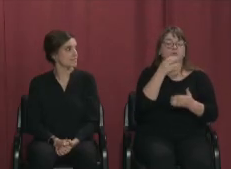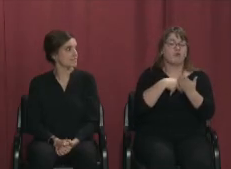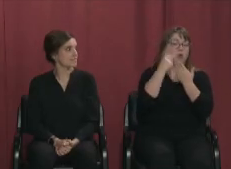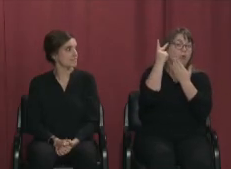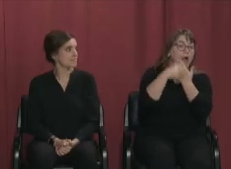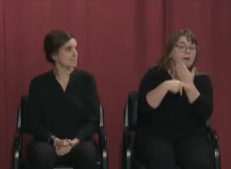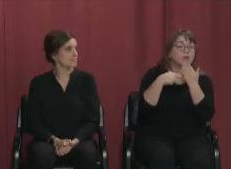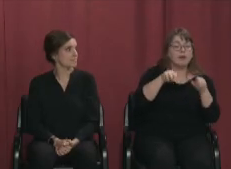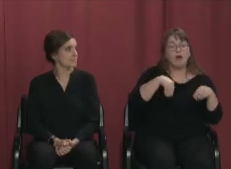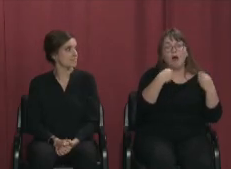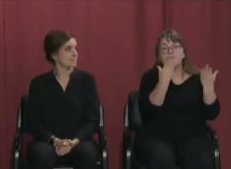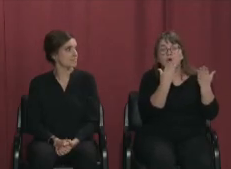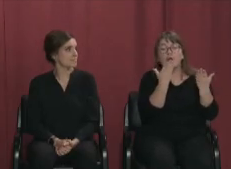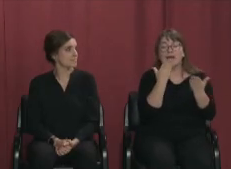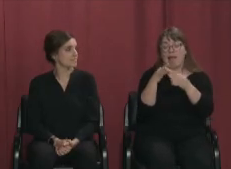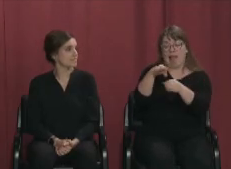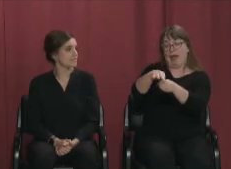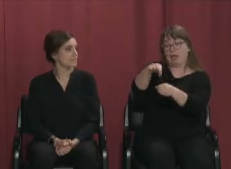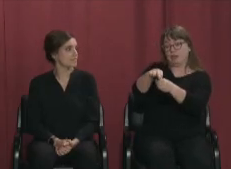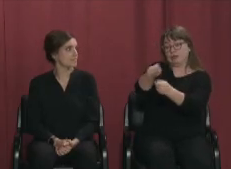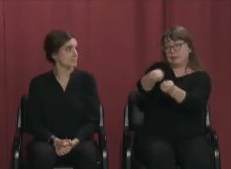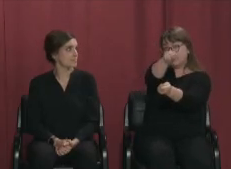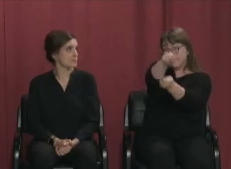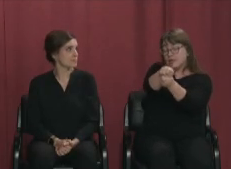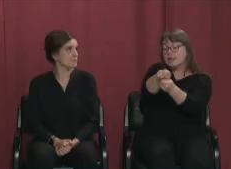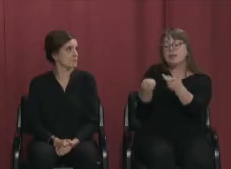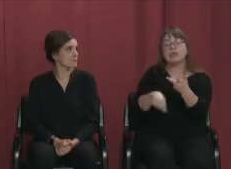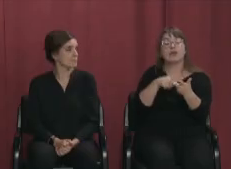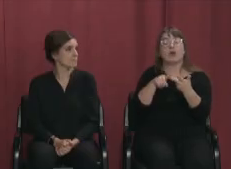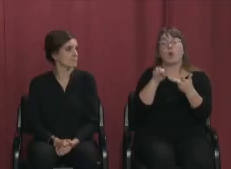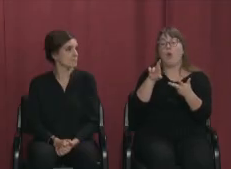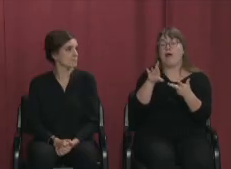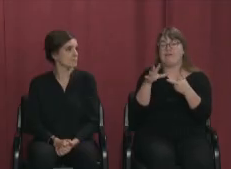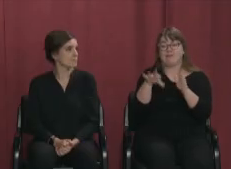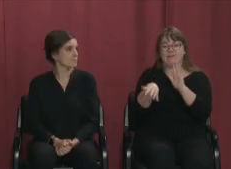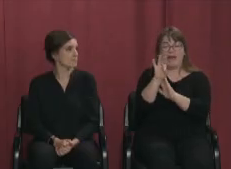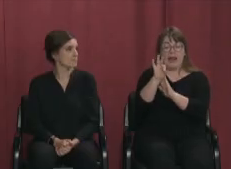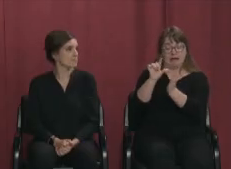offer, maybe about the election, or about where you can find a voter